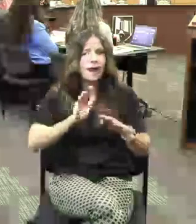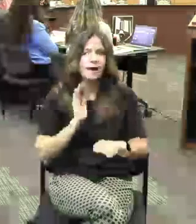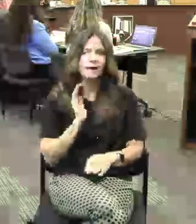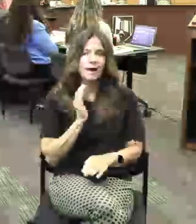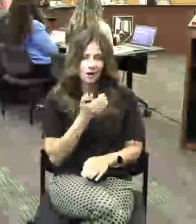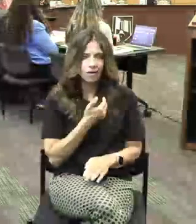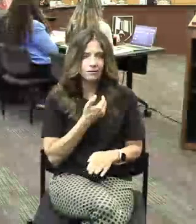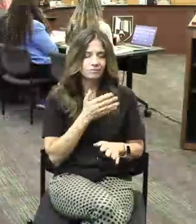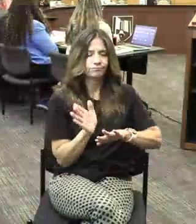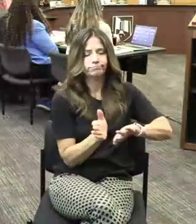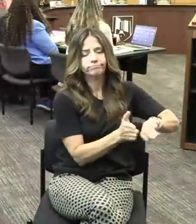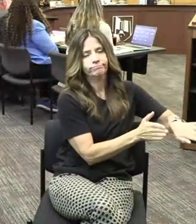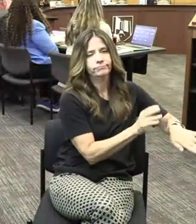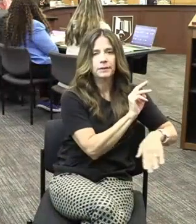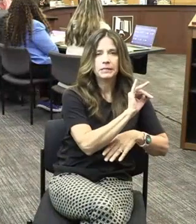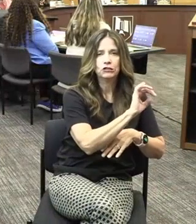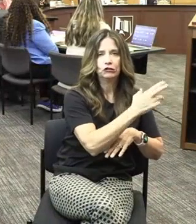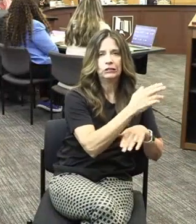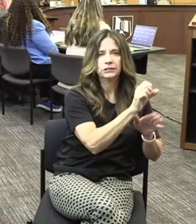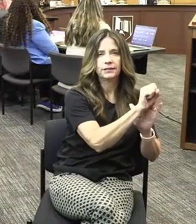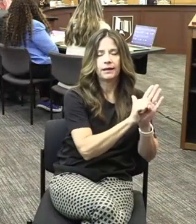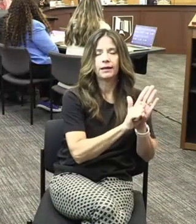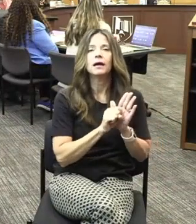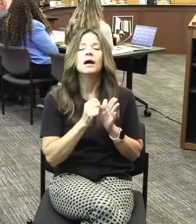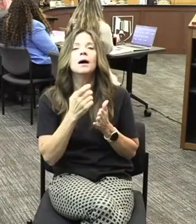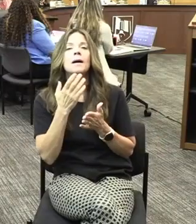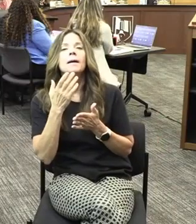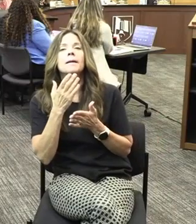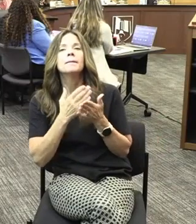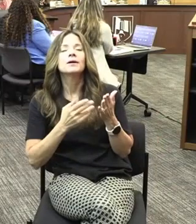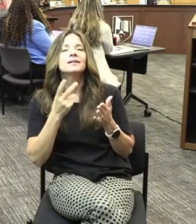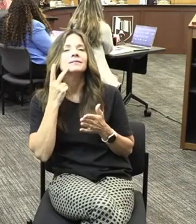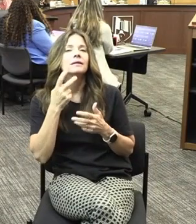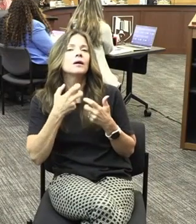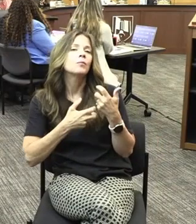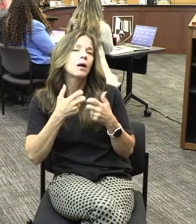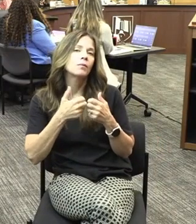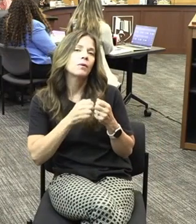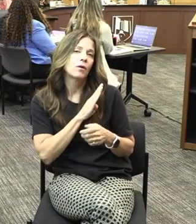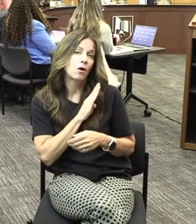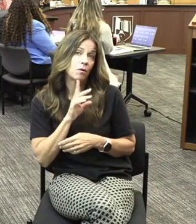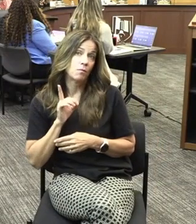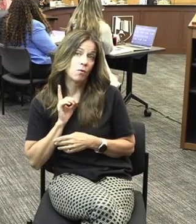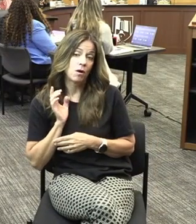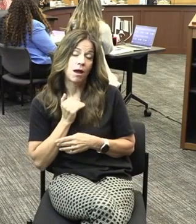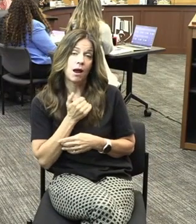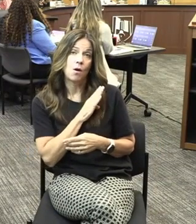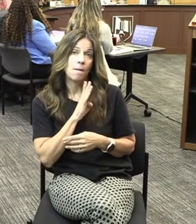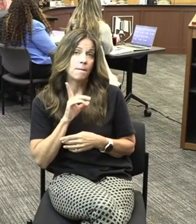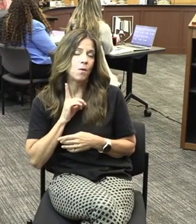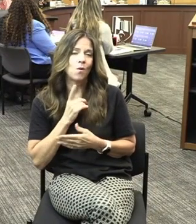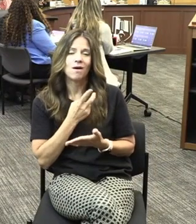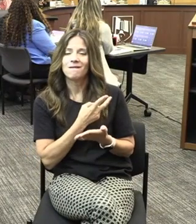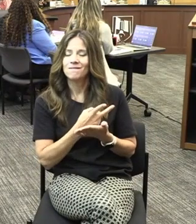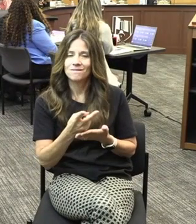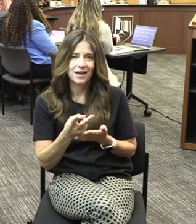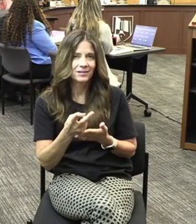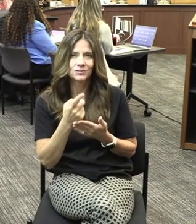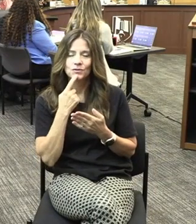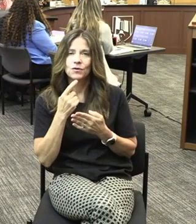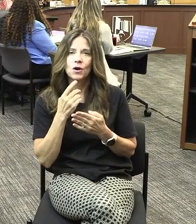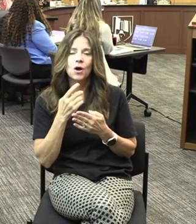for a little bit. Part of what I see as a problem with our board is our board fails to separate oversight